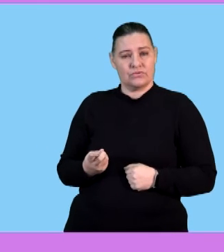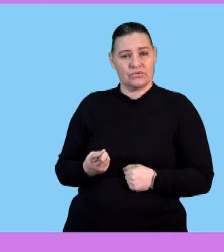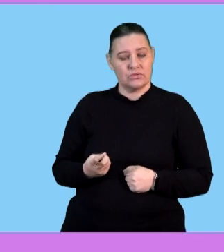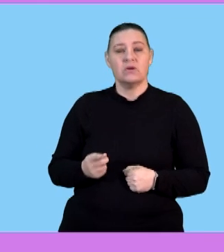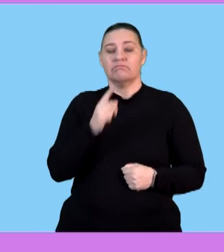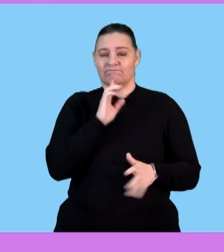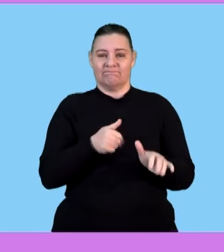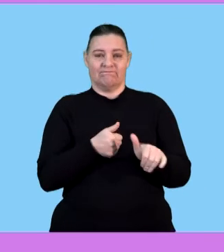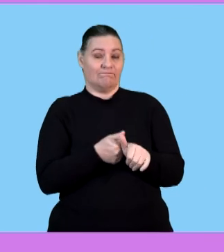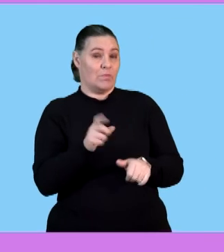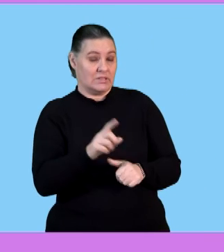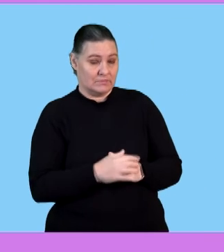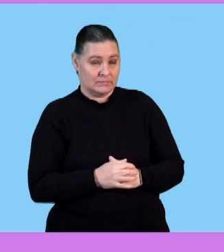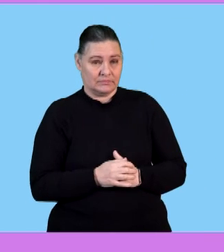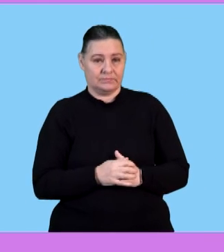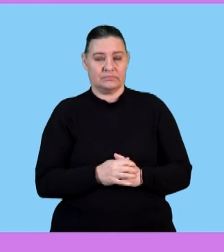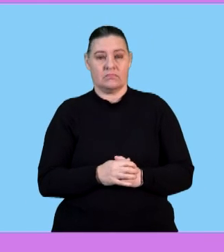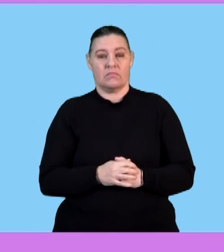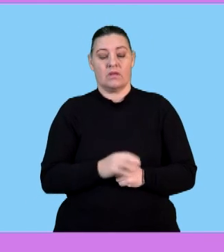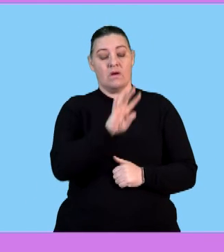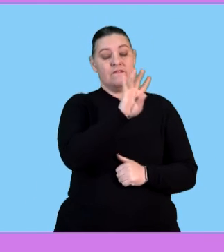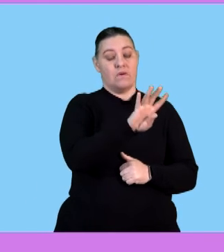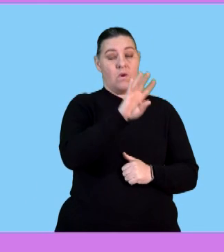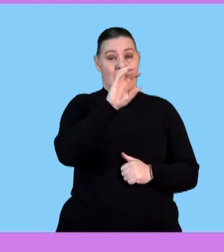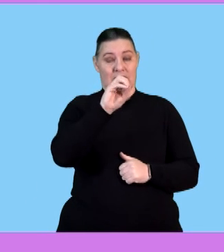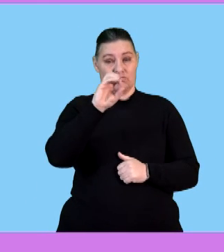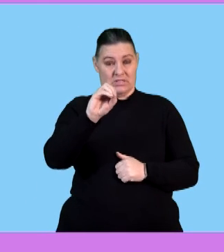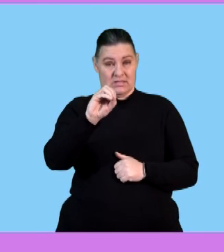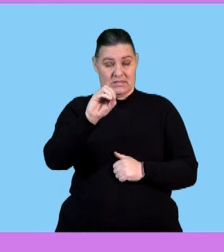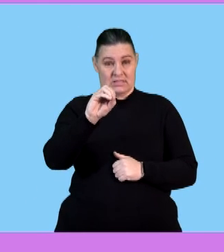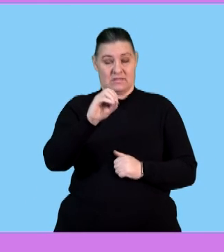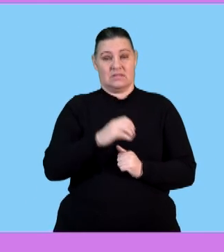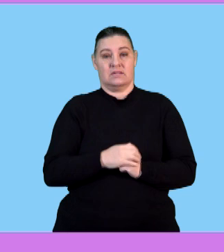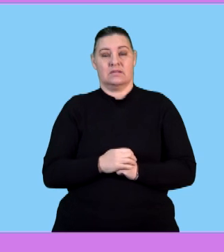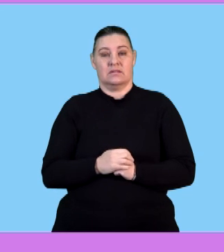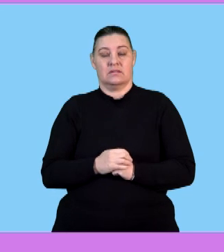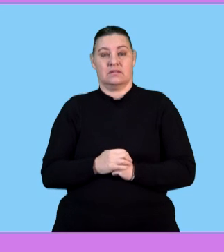we start off as follows. The 400 Rand